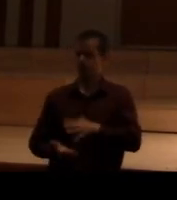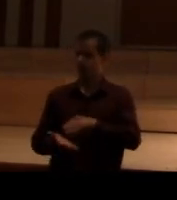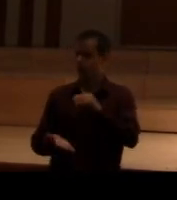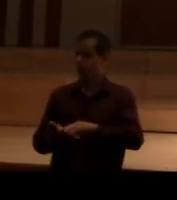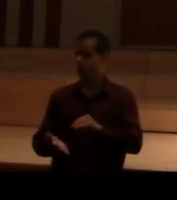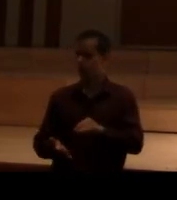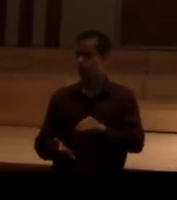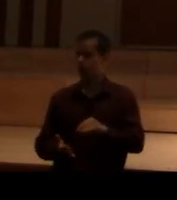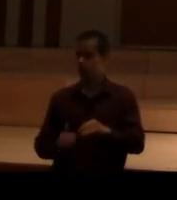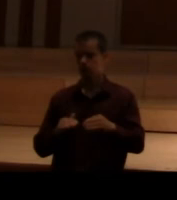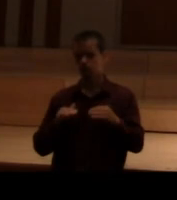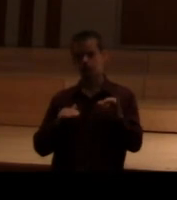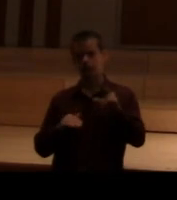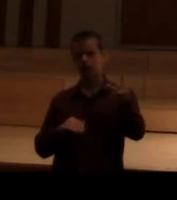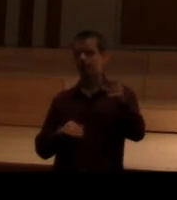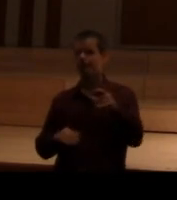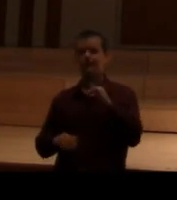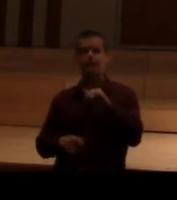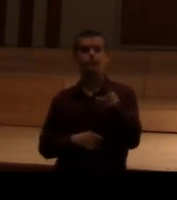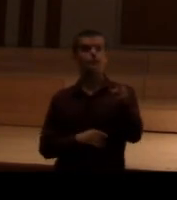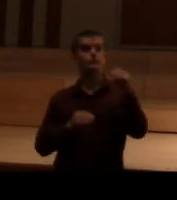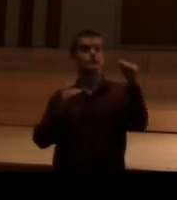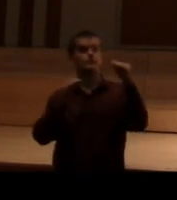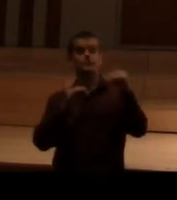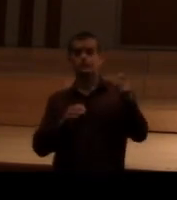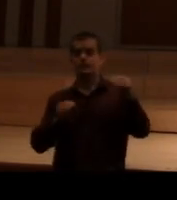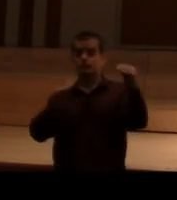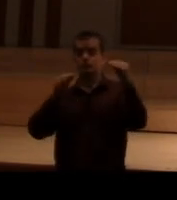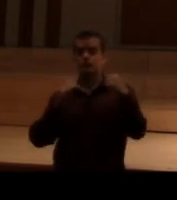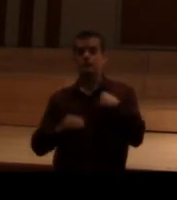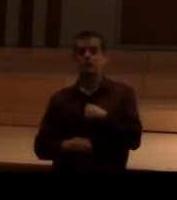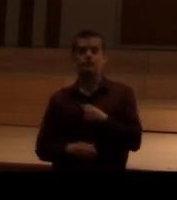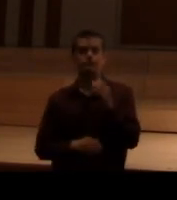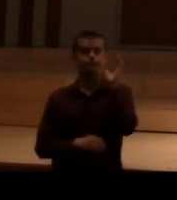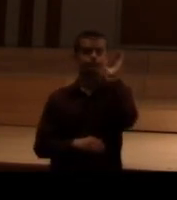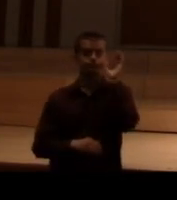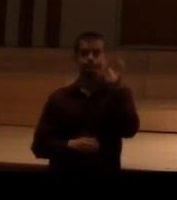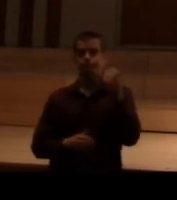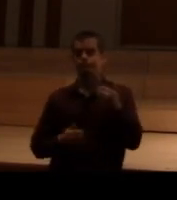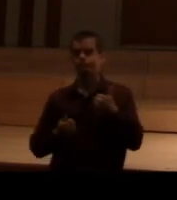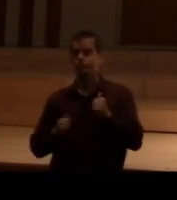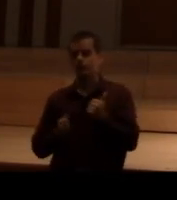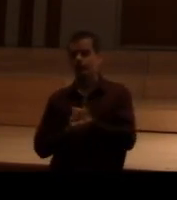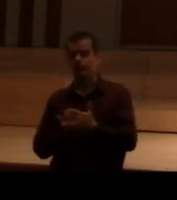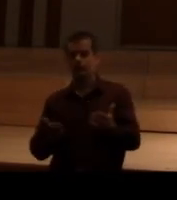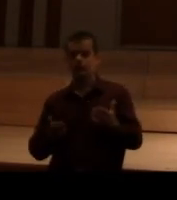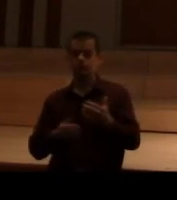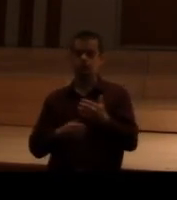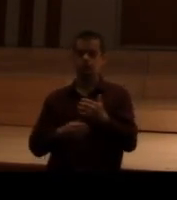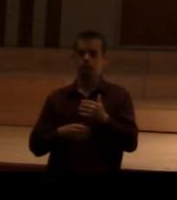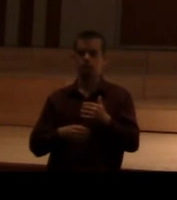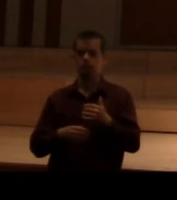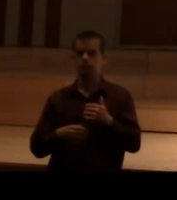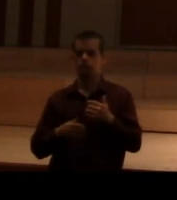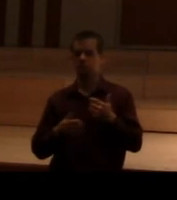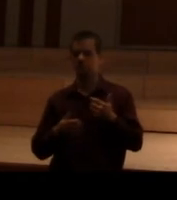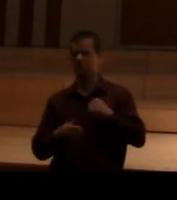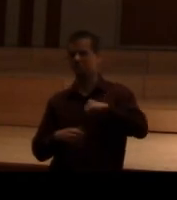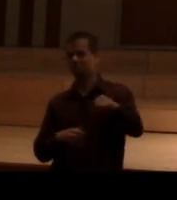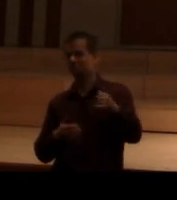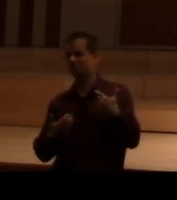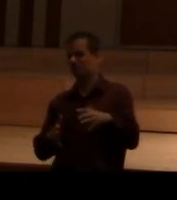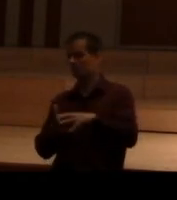know, she has this stuff to teach us, and she has to teach it to us, and we really should try everything in our power to make sure we don't learn it. There's sometimes